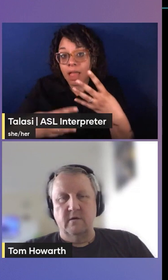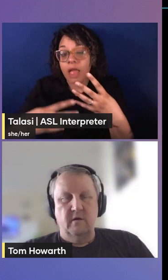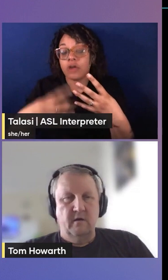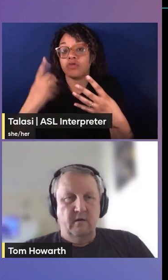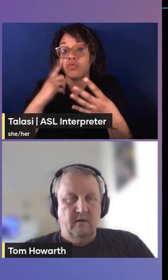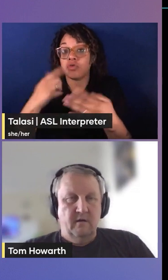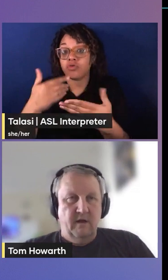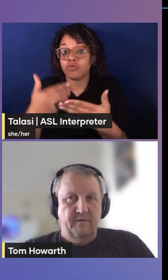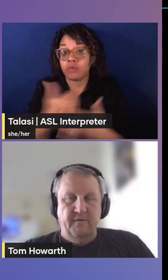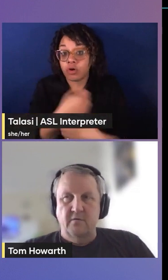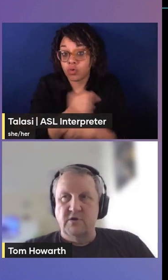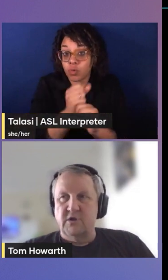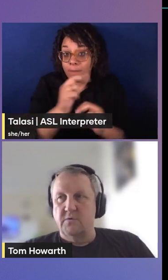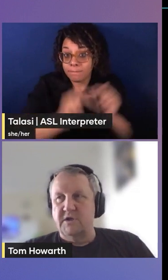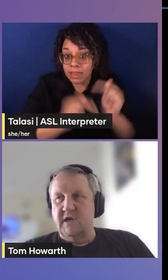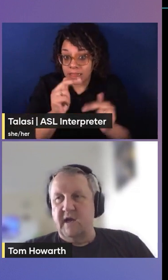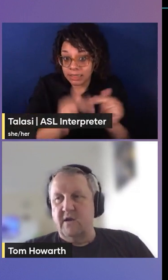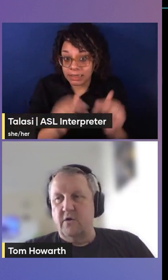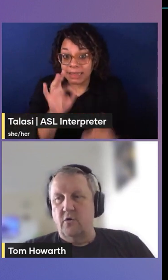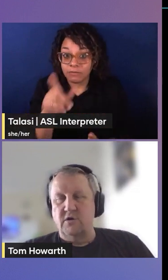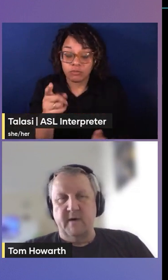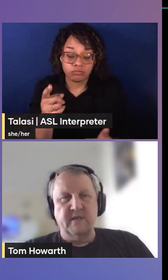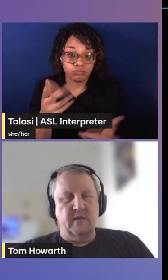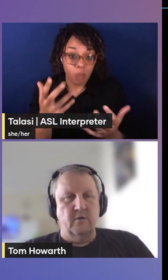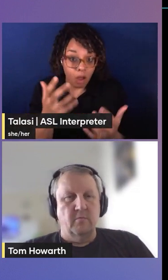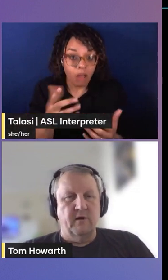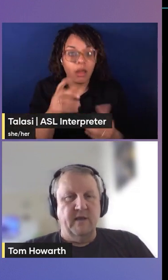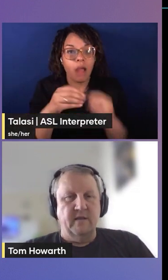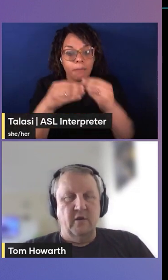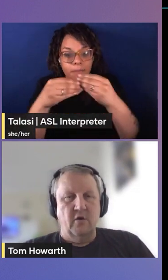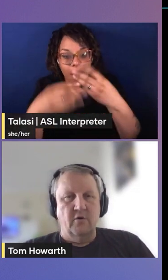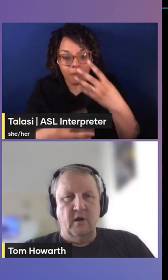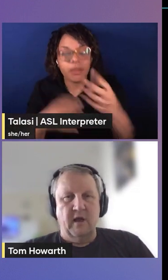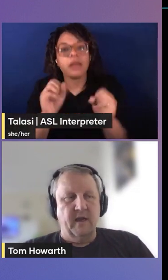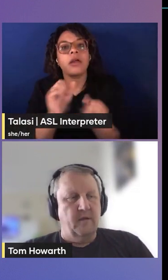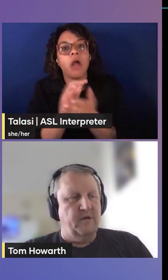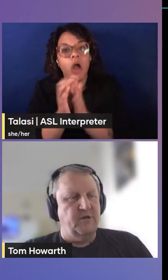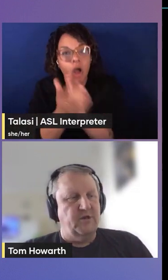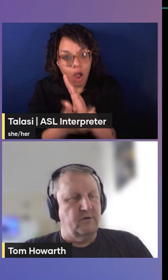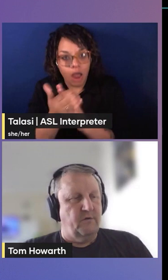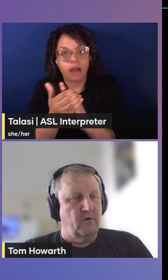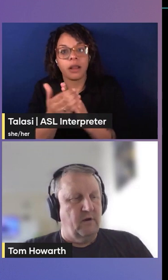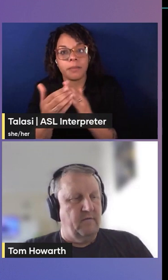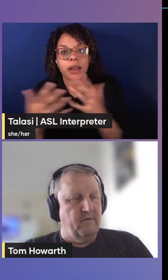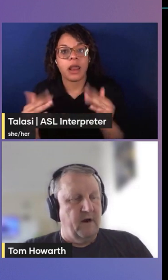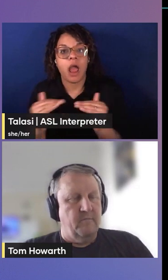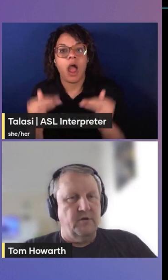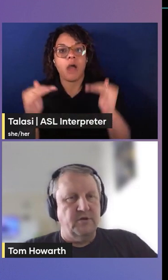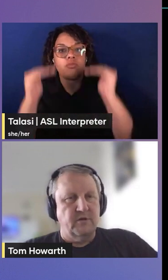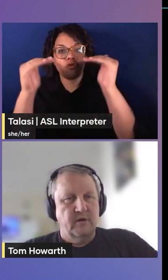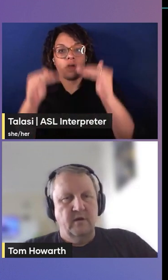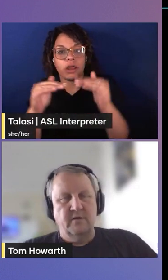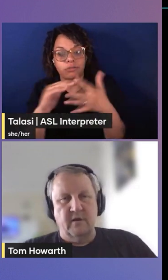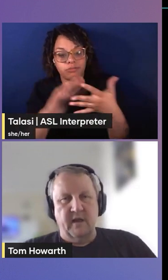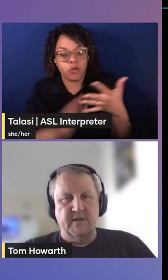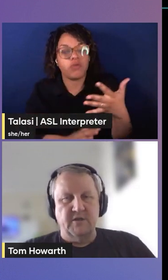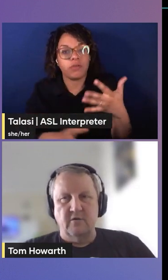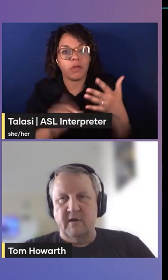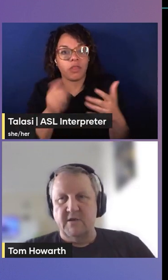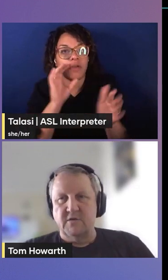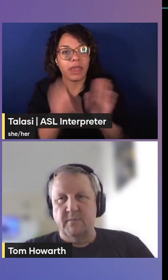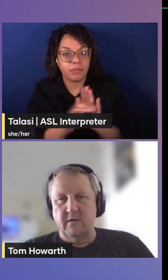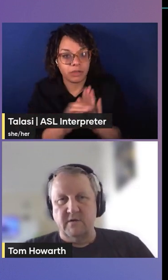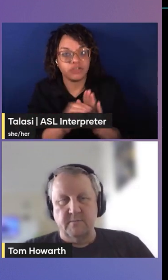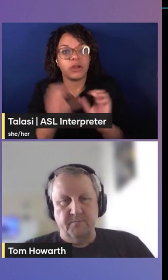build, if you so desire, can automatically upgrade the underlying images of your environments to the latest